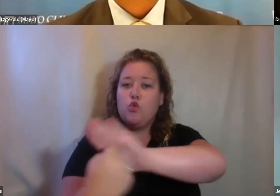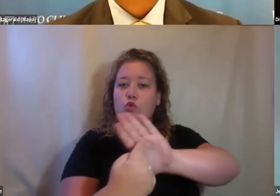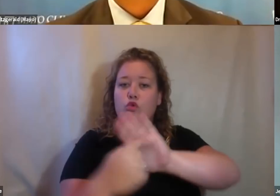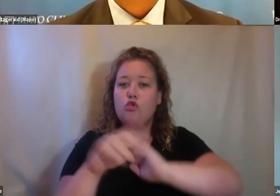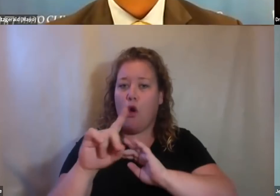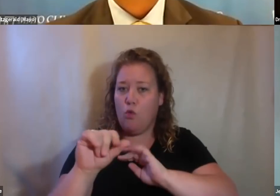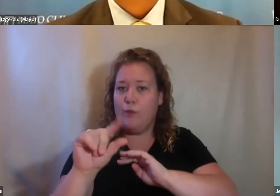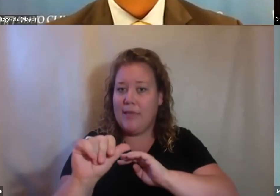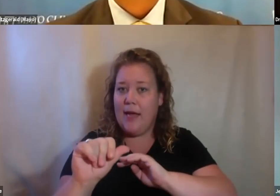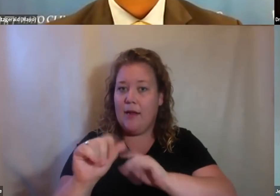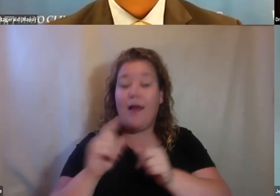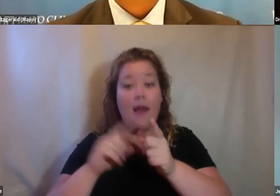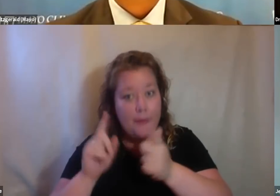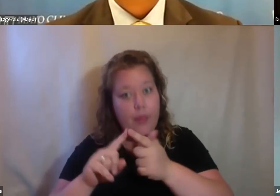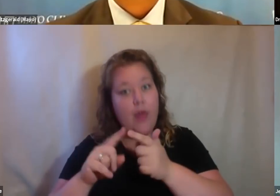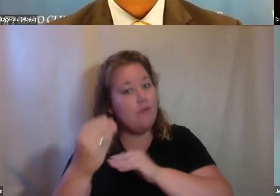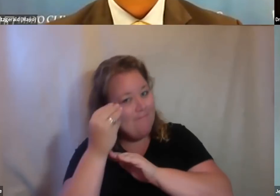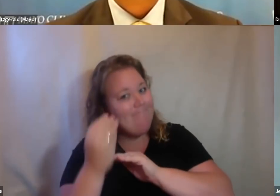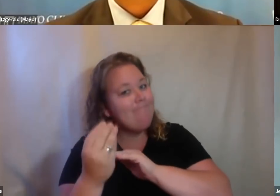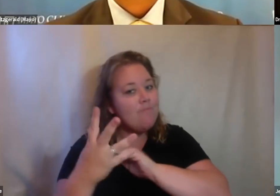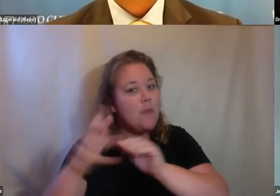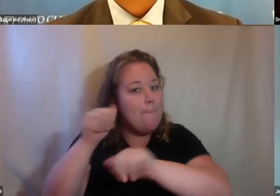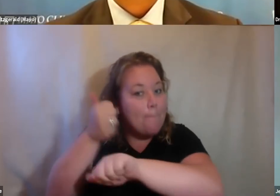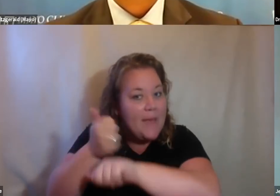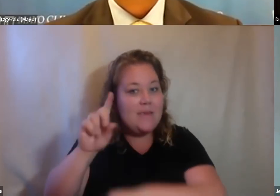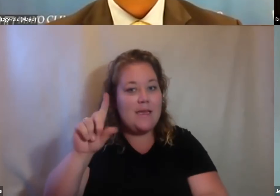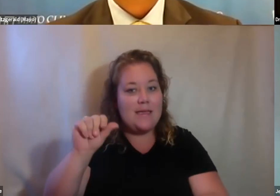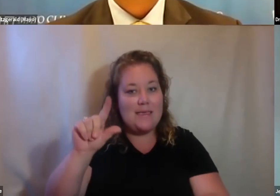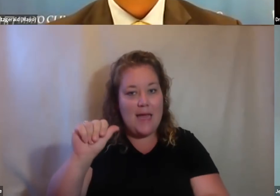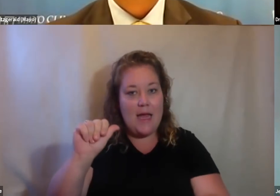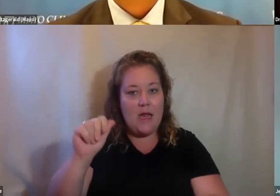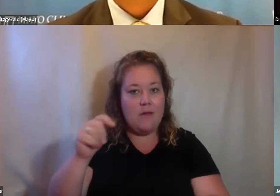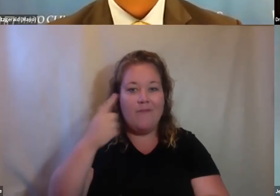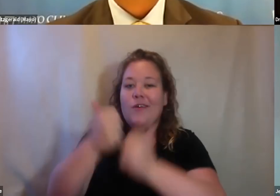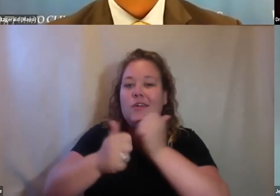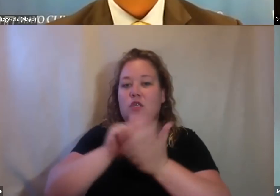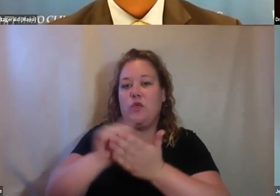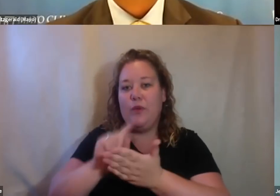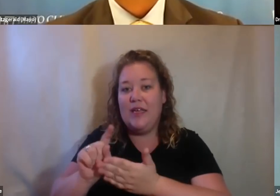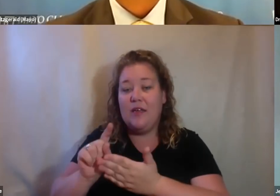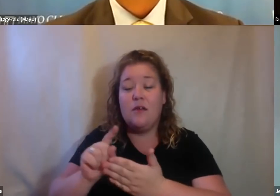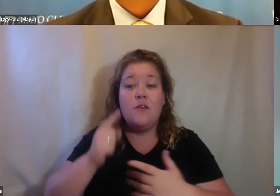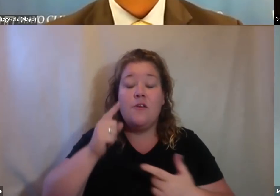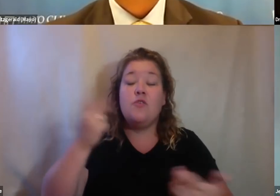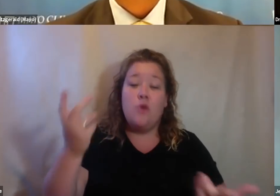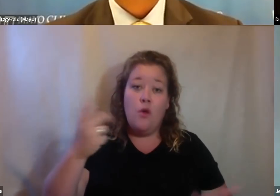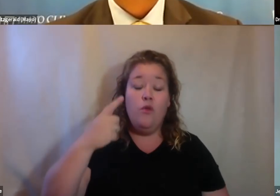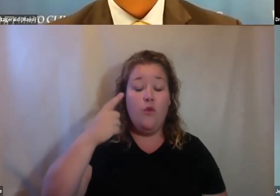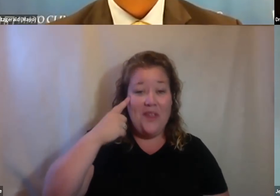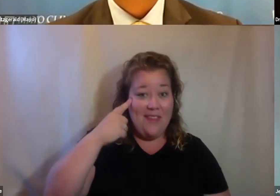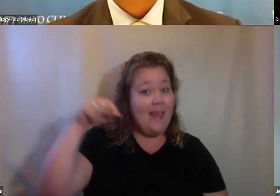specifically relate to where that data tells us we are in any given week. So we think that this will really